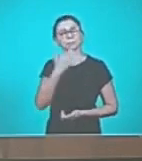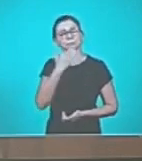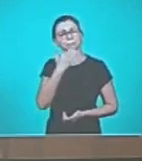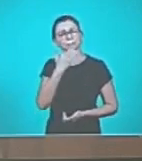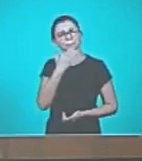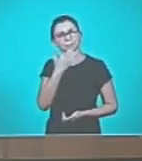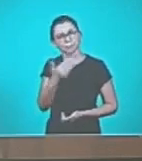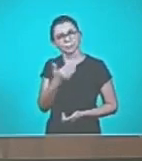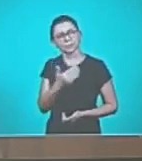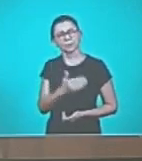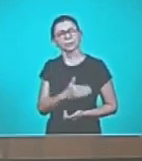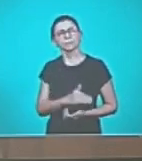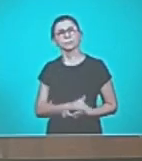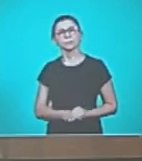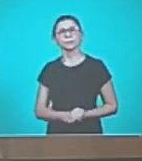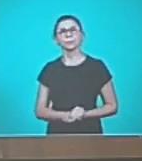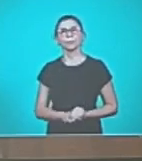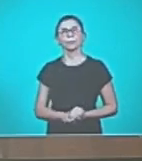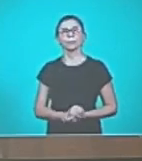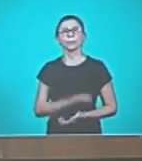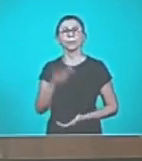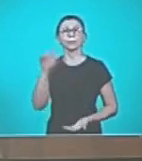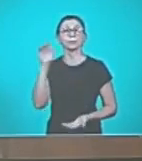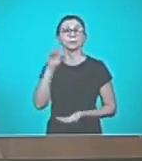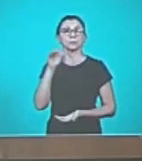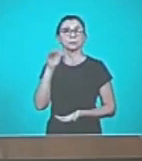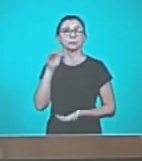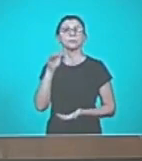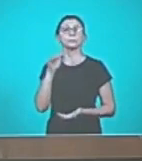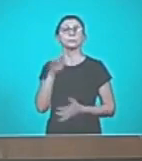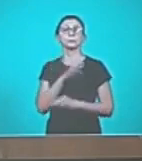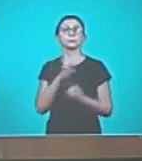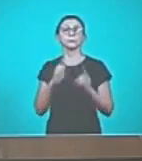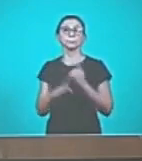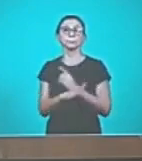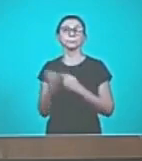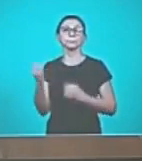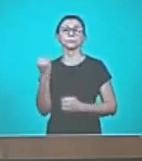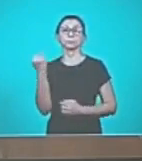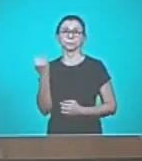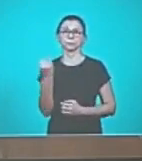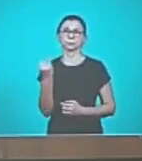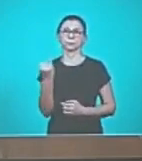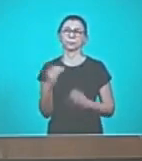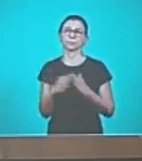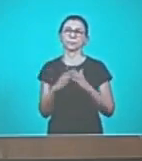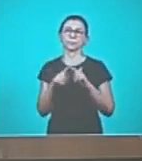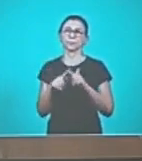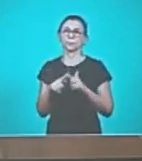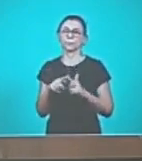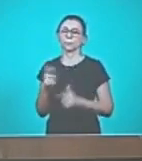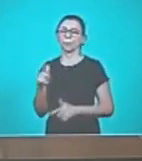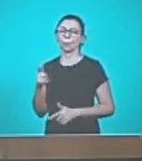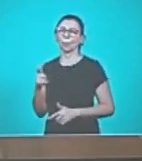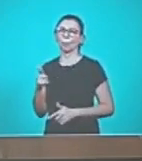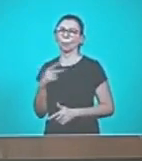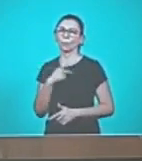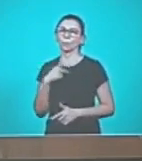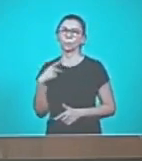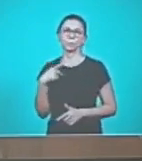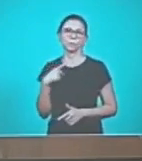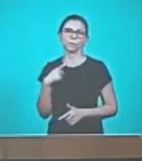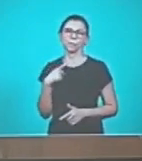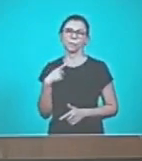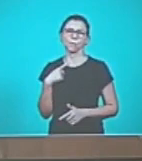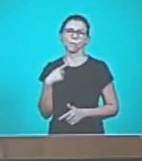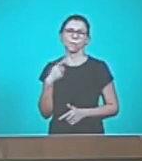they expect the word from satellite, which is important for this, those churches where there's no pastor, where